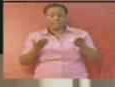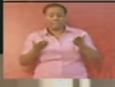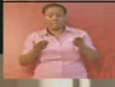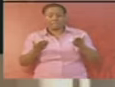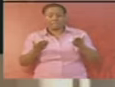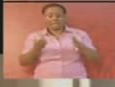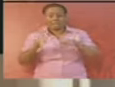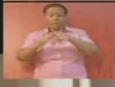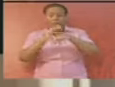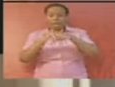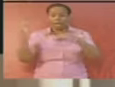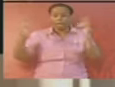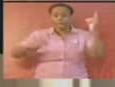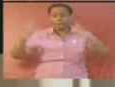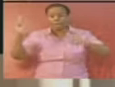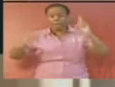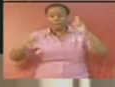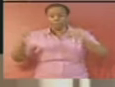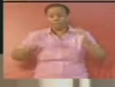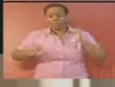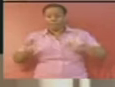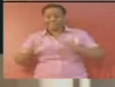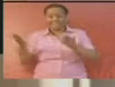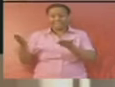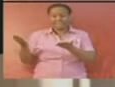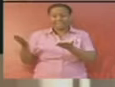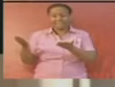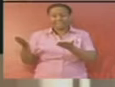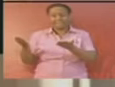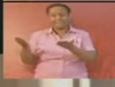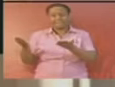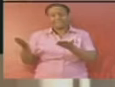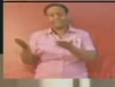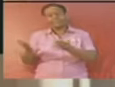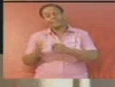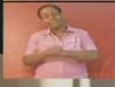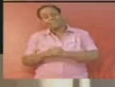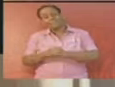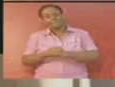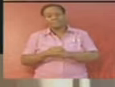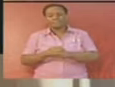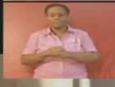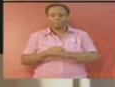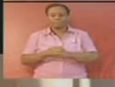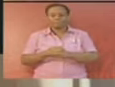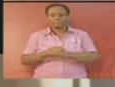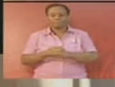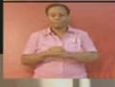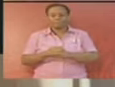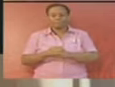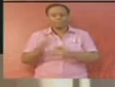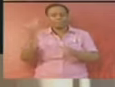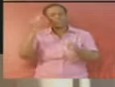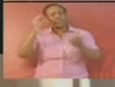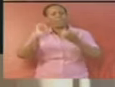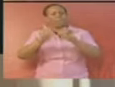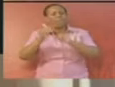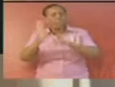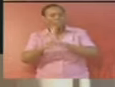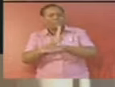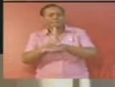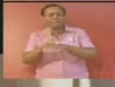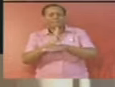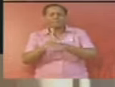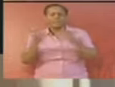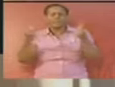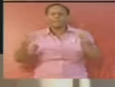return to public spaces? And of course, this has to do with the nature of the business. We're talking about crowds. Thank you so much.